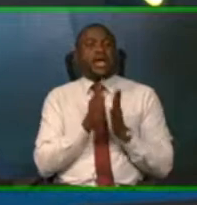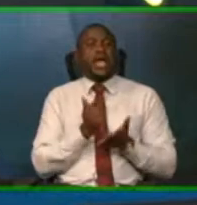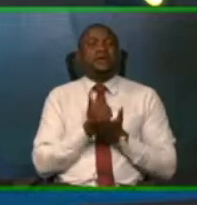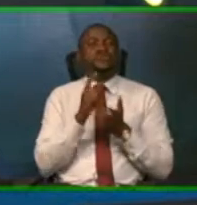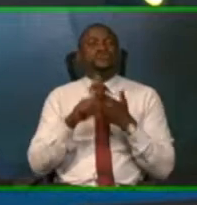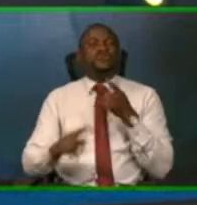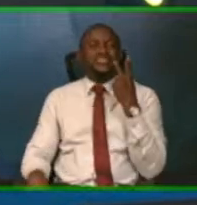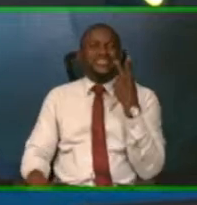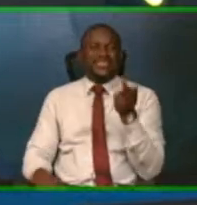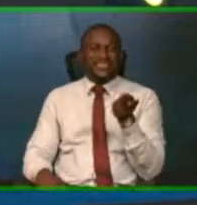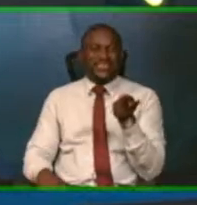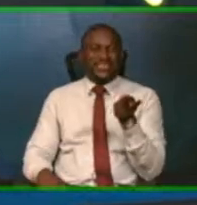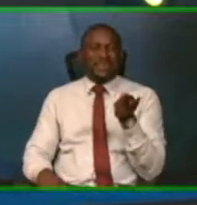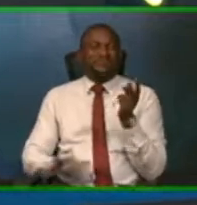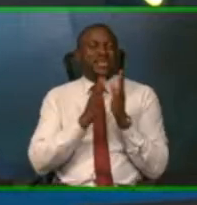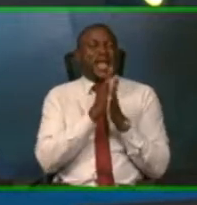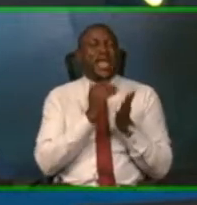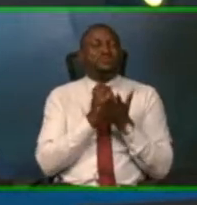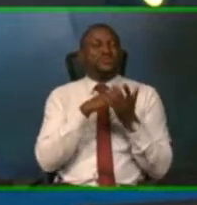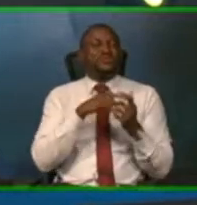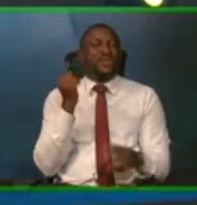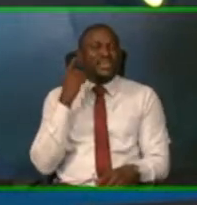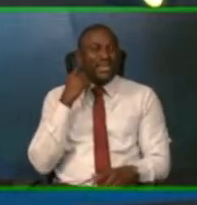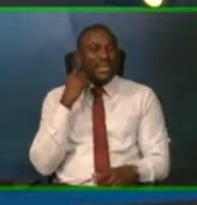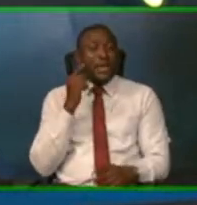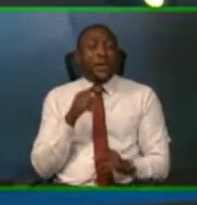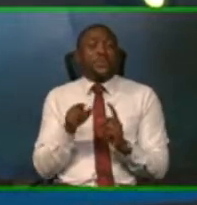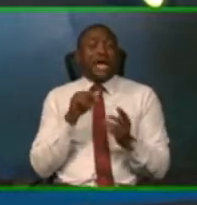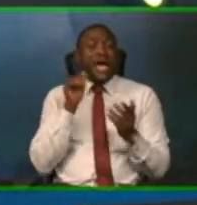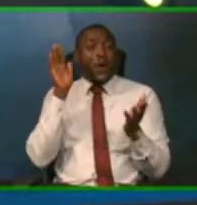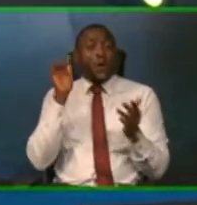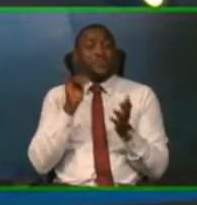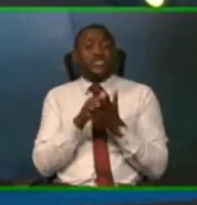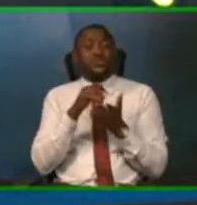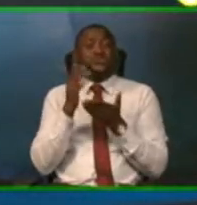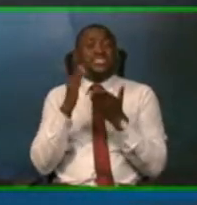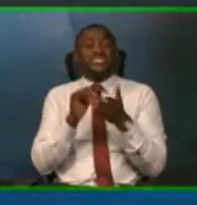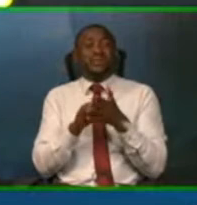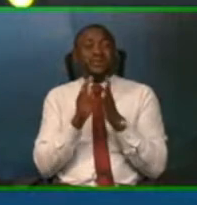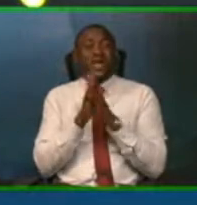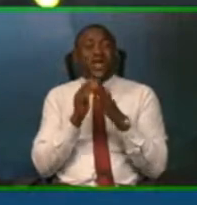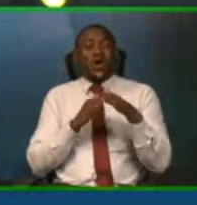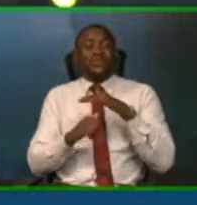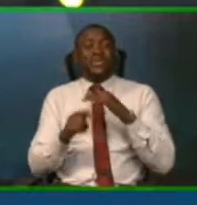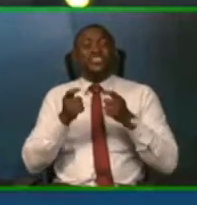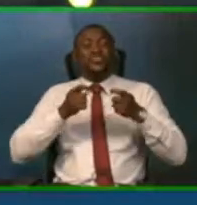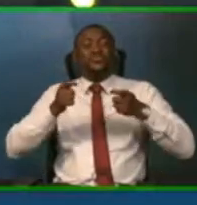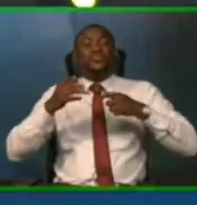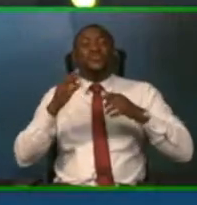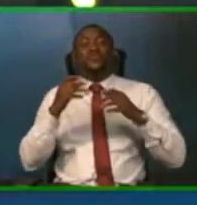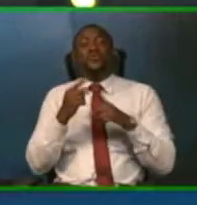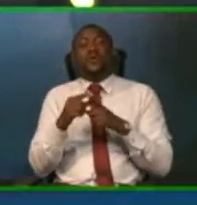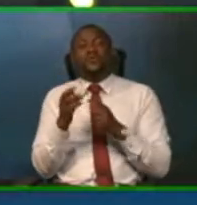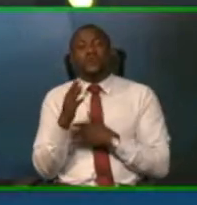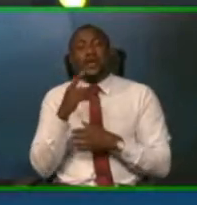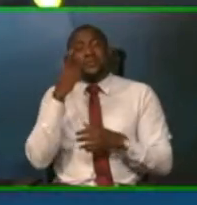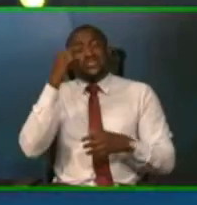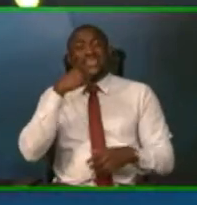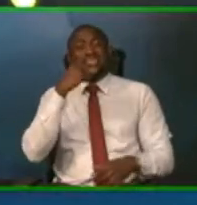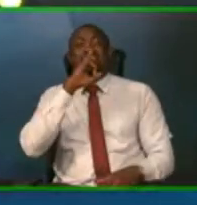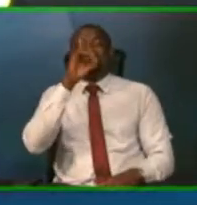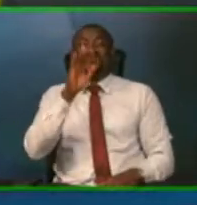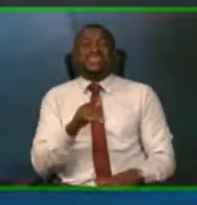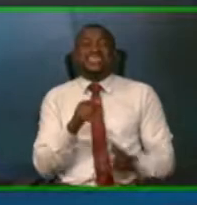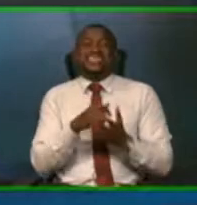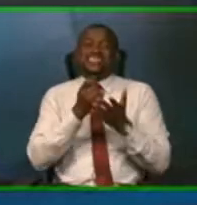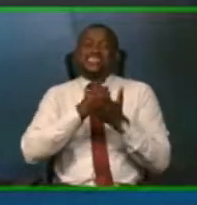see. Prayer helps you to hear. But I hope you bring that prayer under the dominion of the word. Because I tell you, it